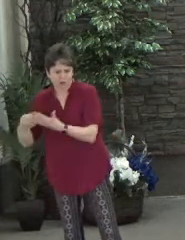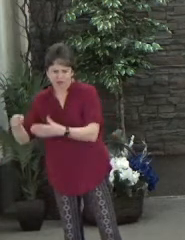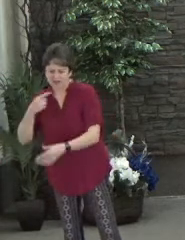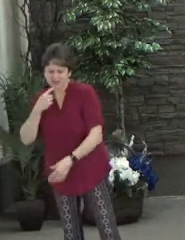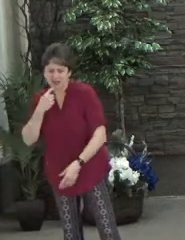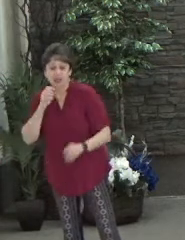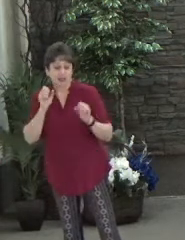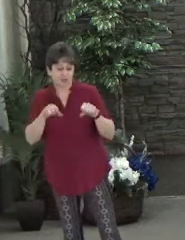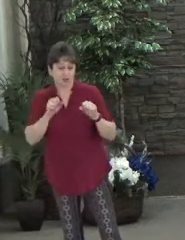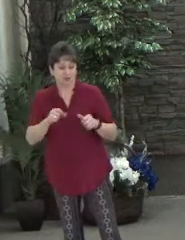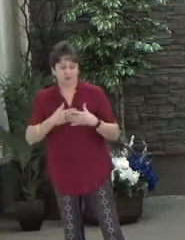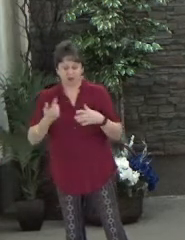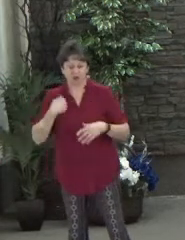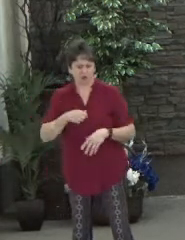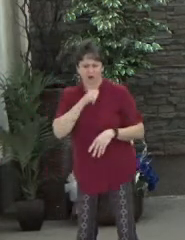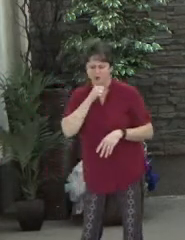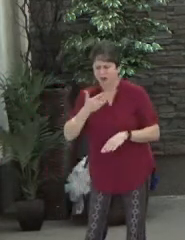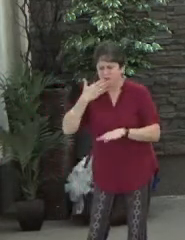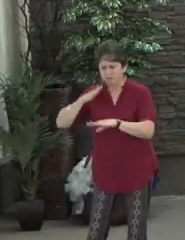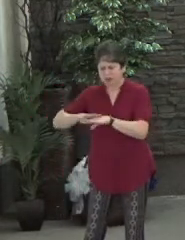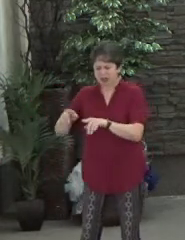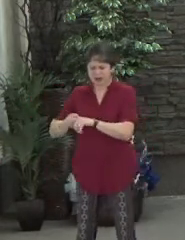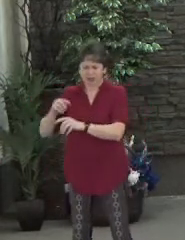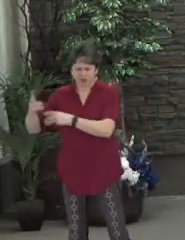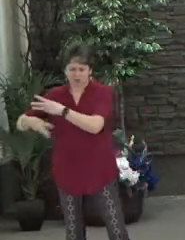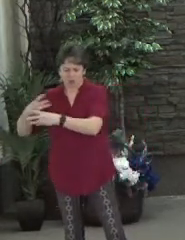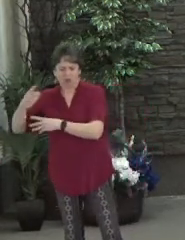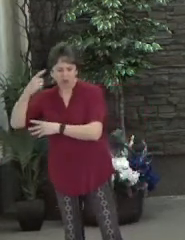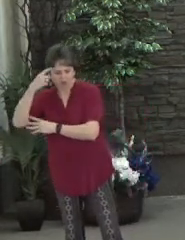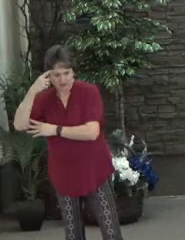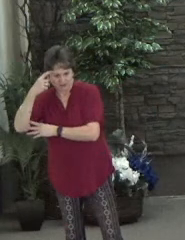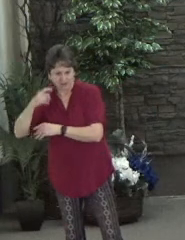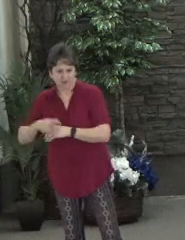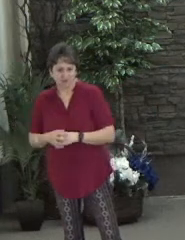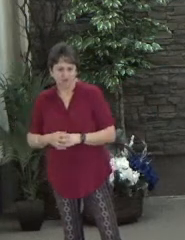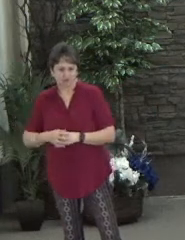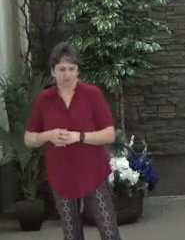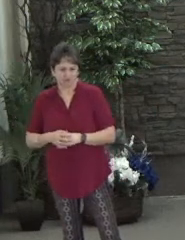It's possible that we're not as bad as they think we are.